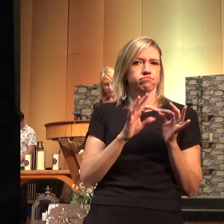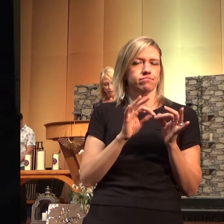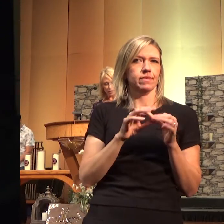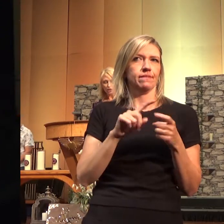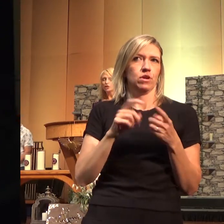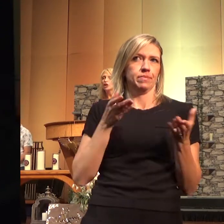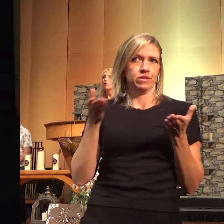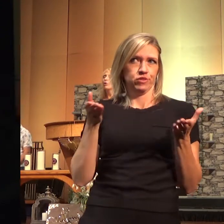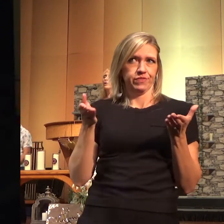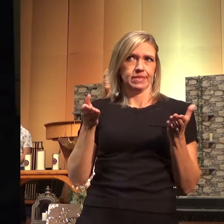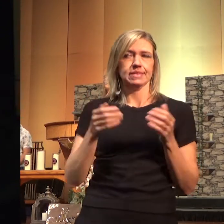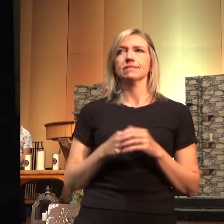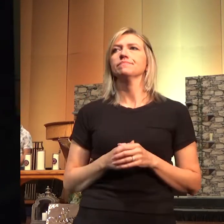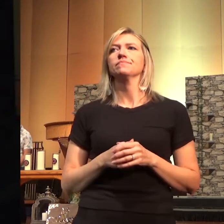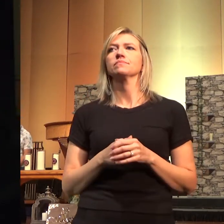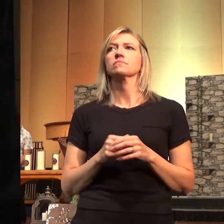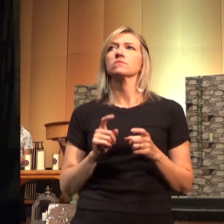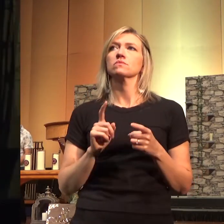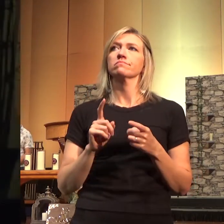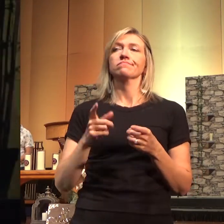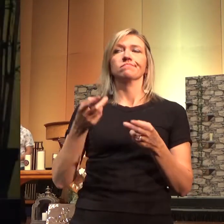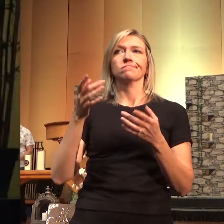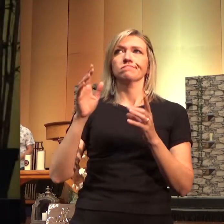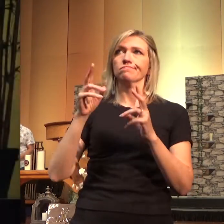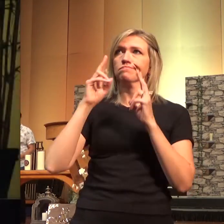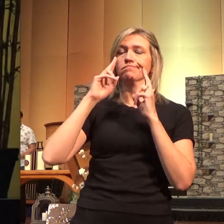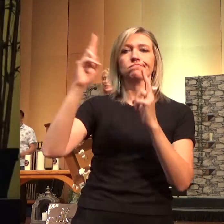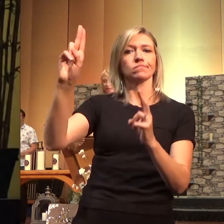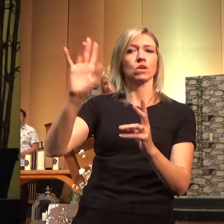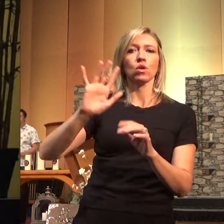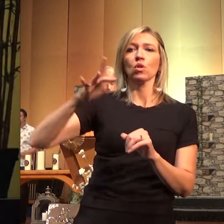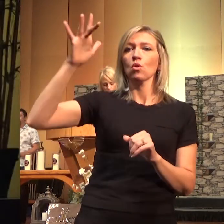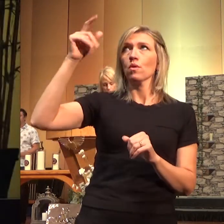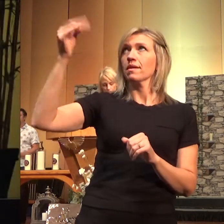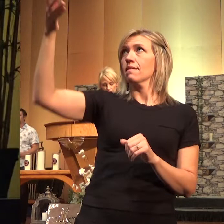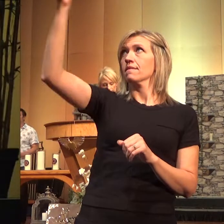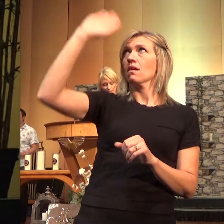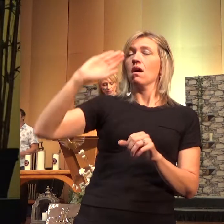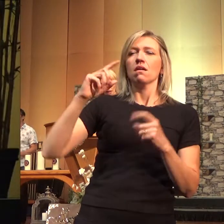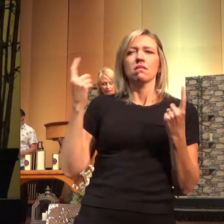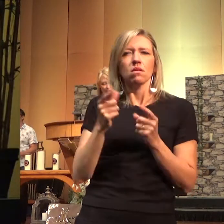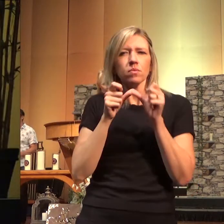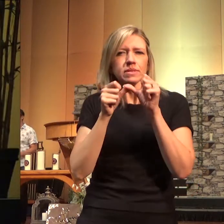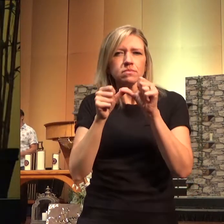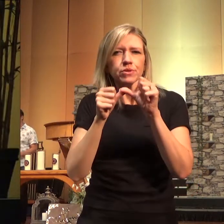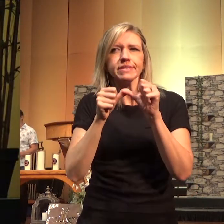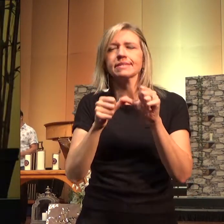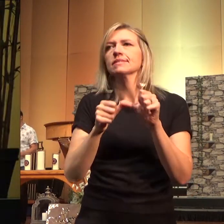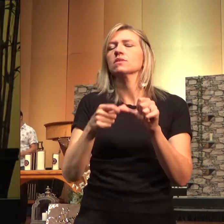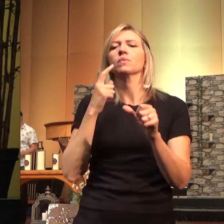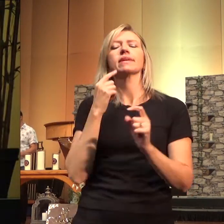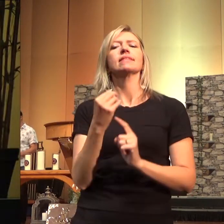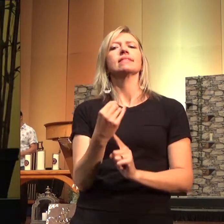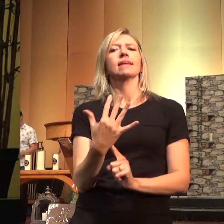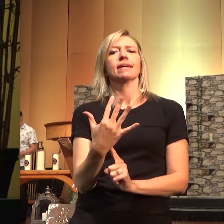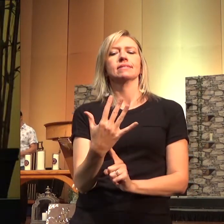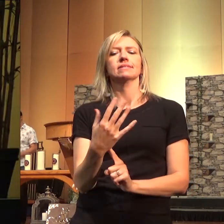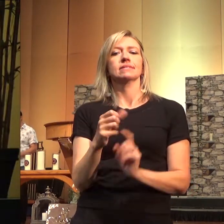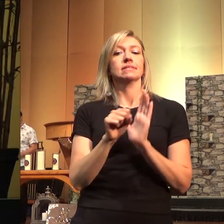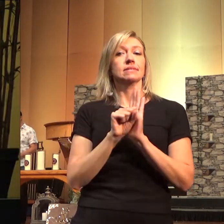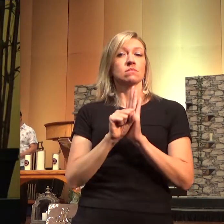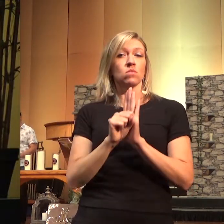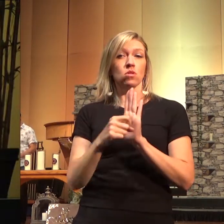service. To the glory of the omnipresent God, we kindle this light